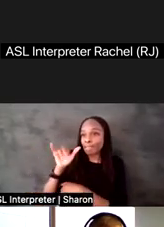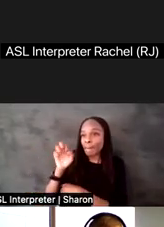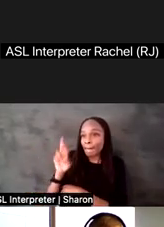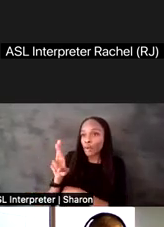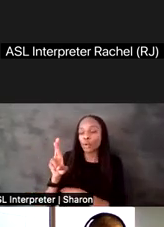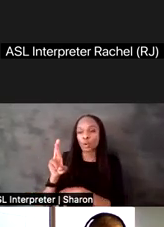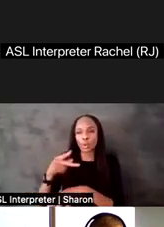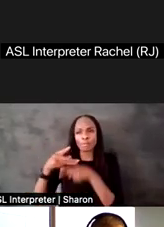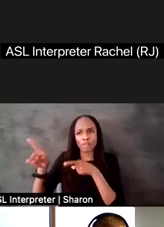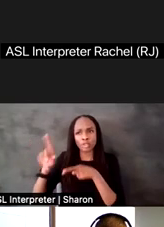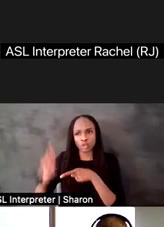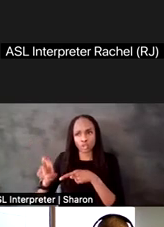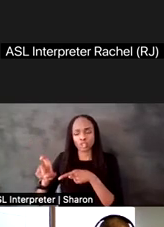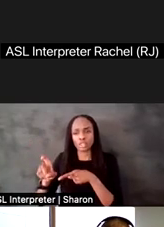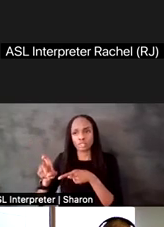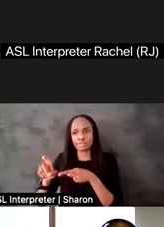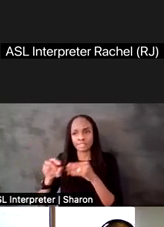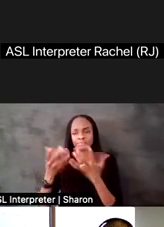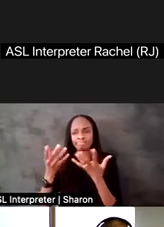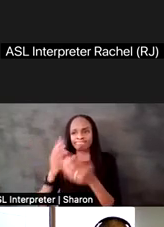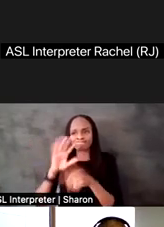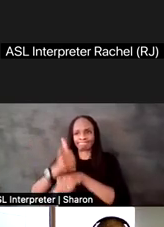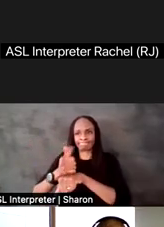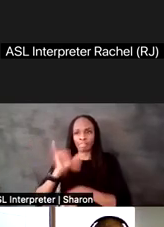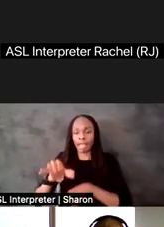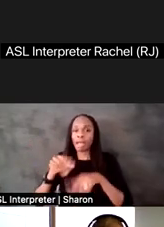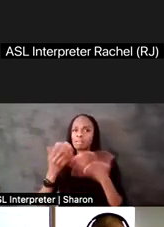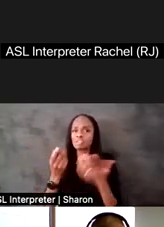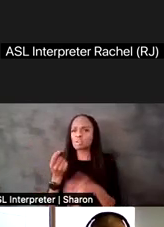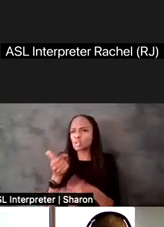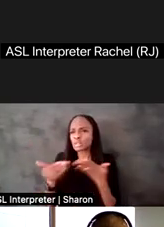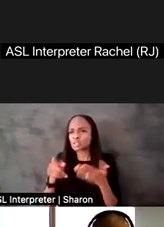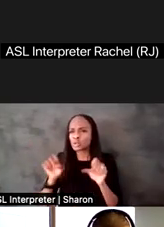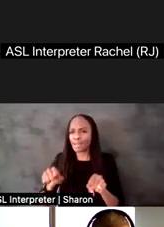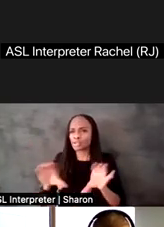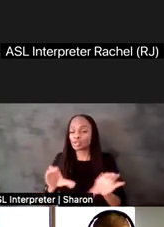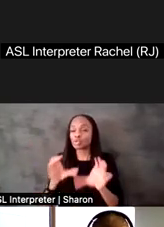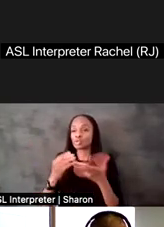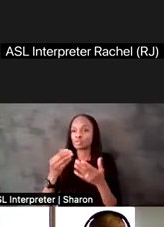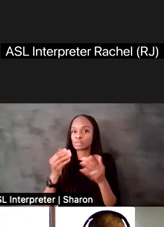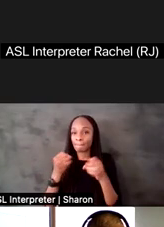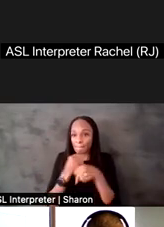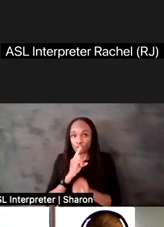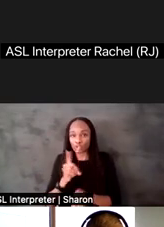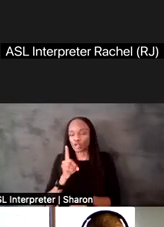but little things you can do to prepare and to ensure that these things will not